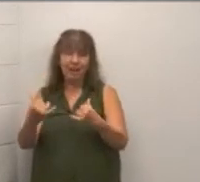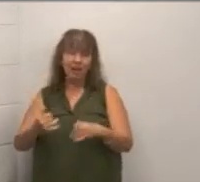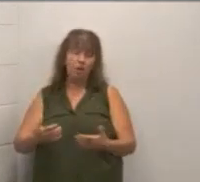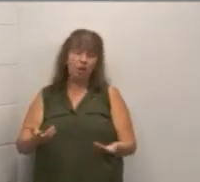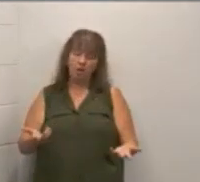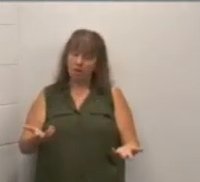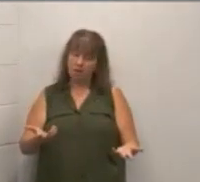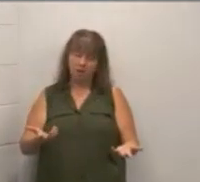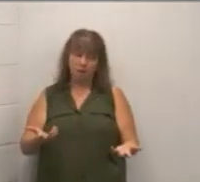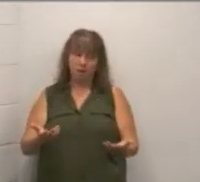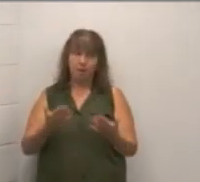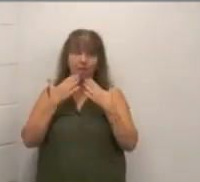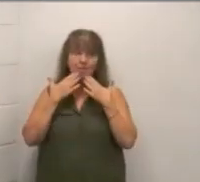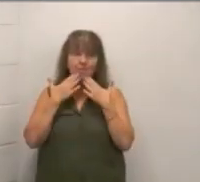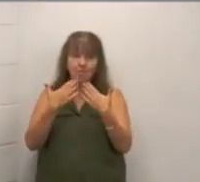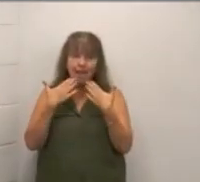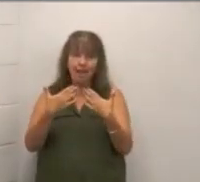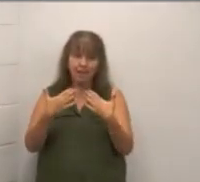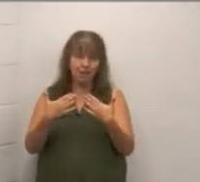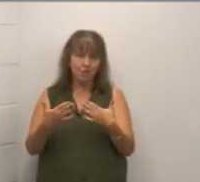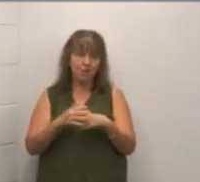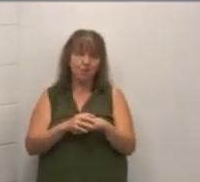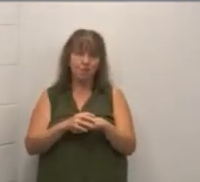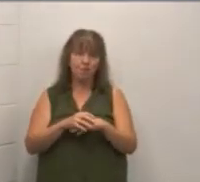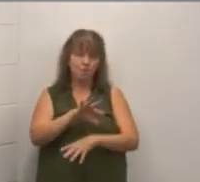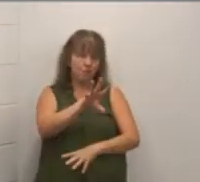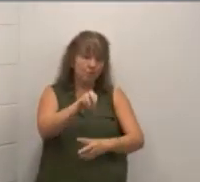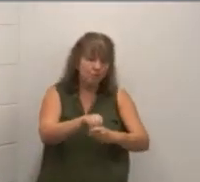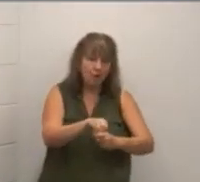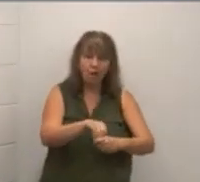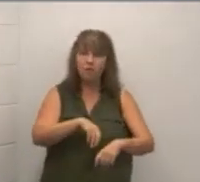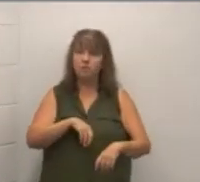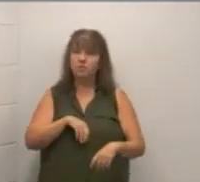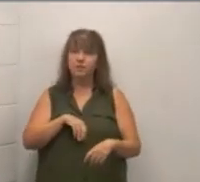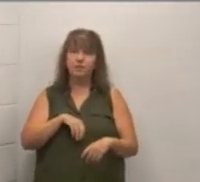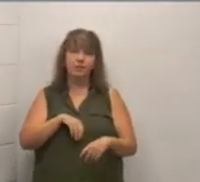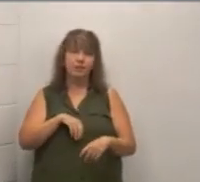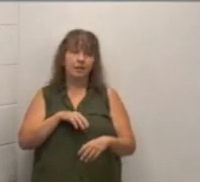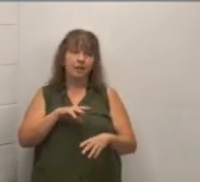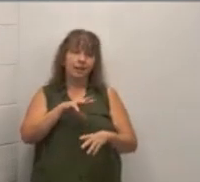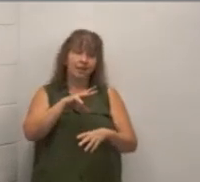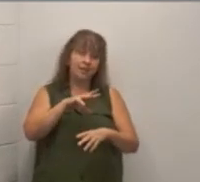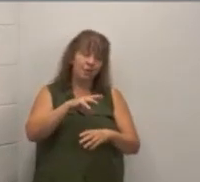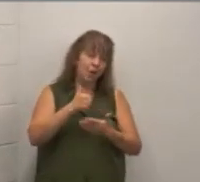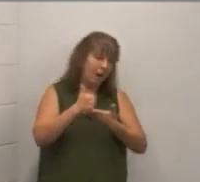having such an investment for our organization,